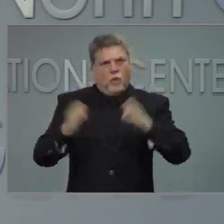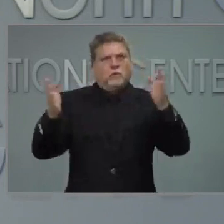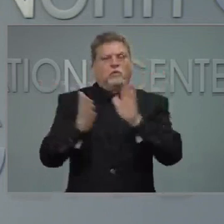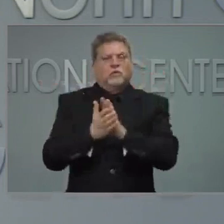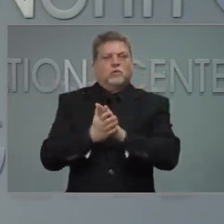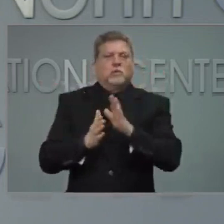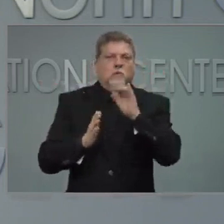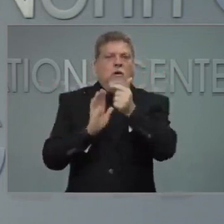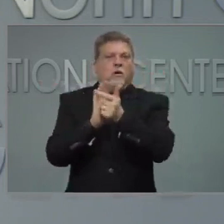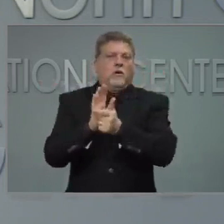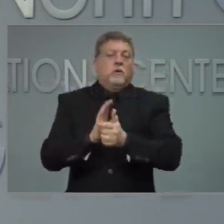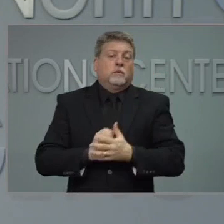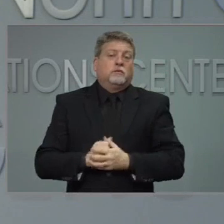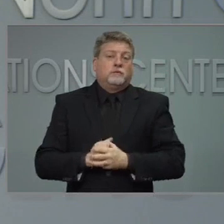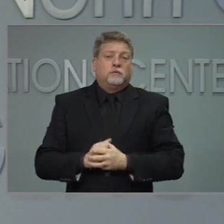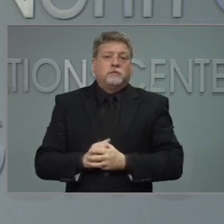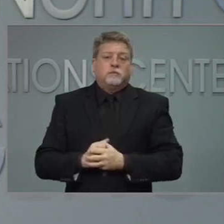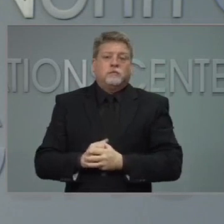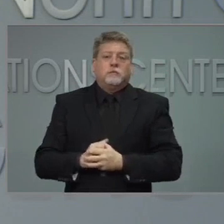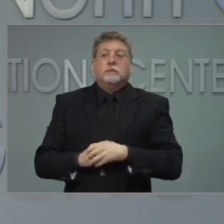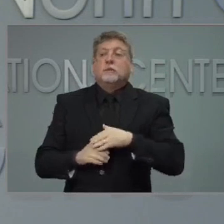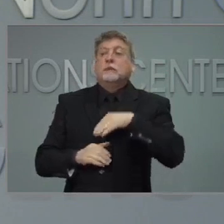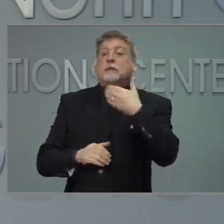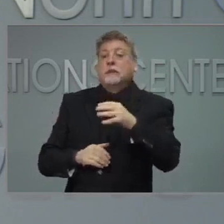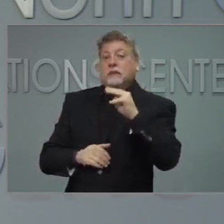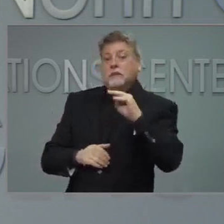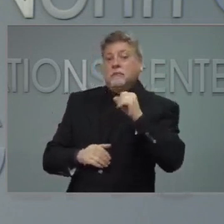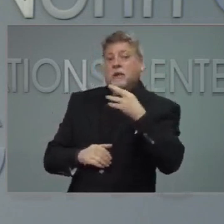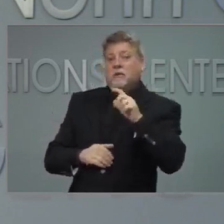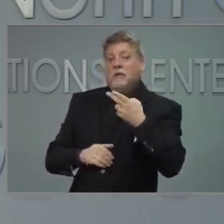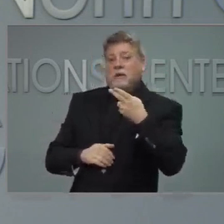Our next question is from Michael Hyland with CBS 17.